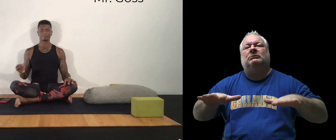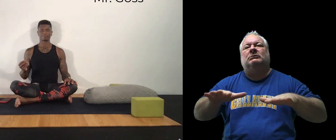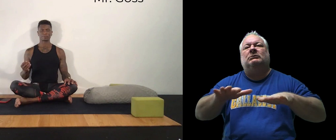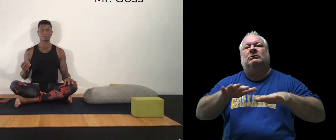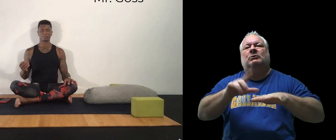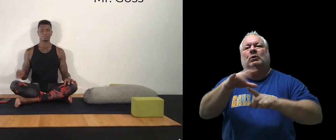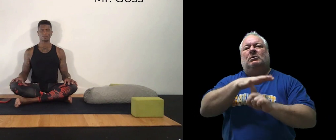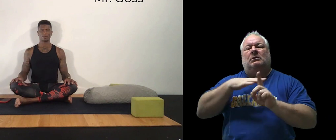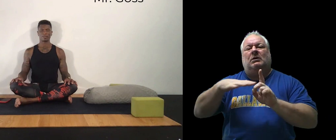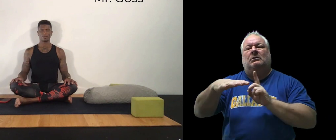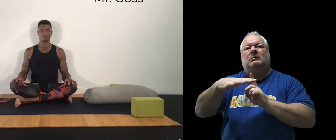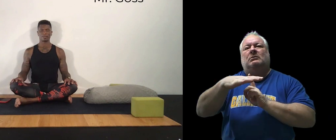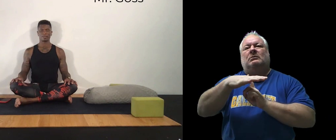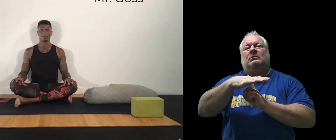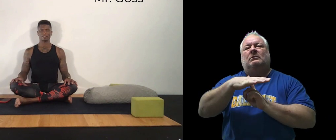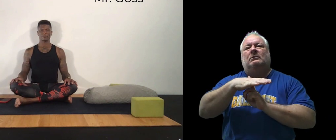that